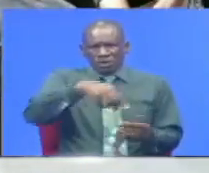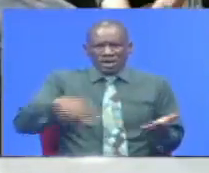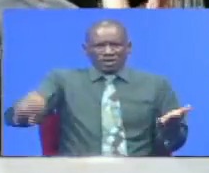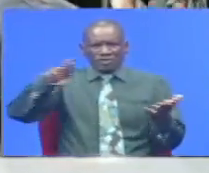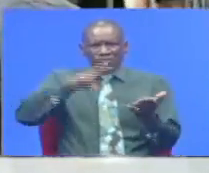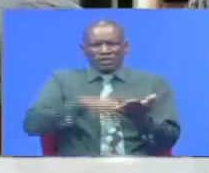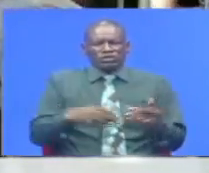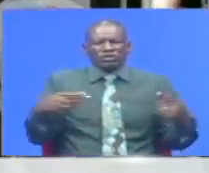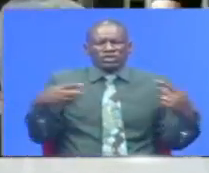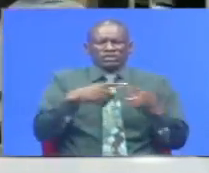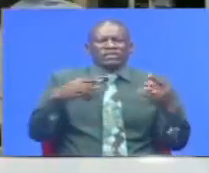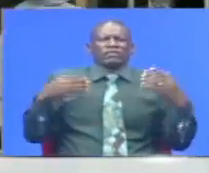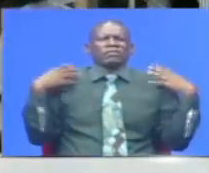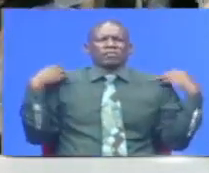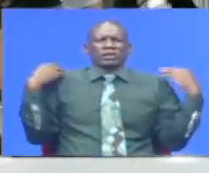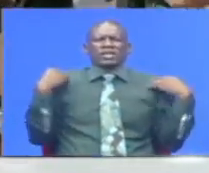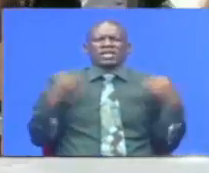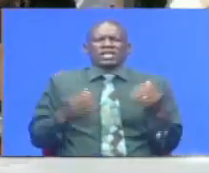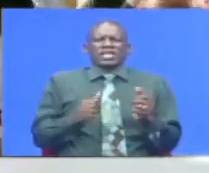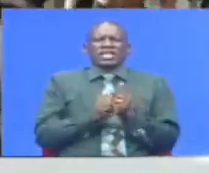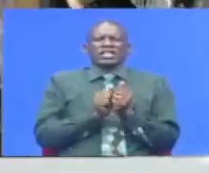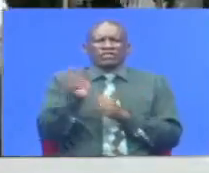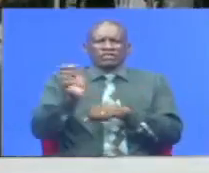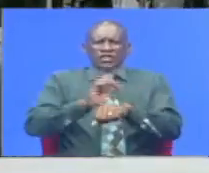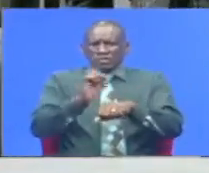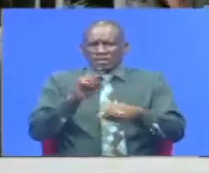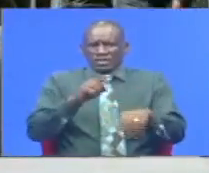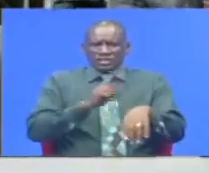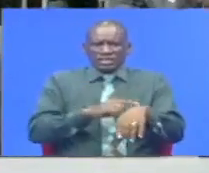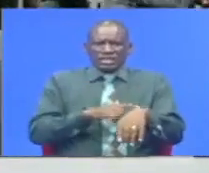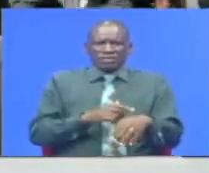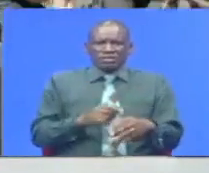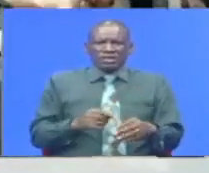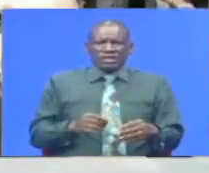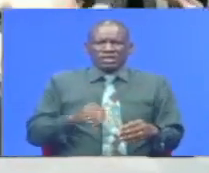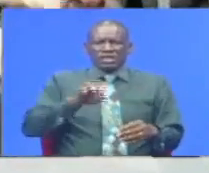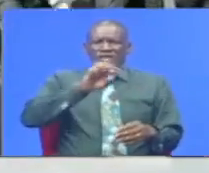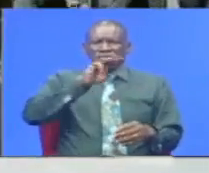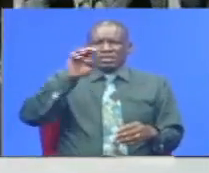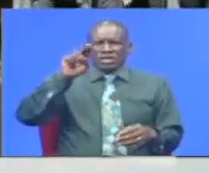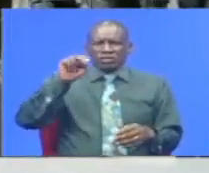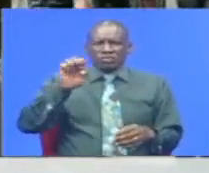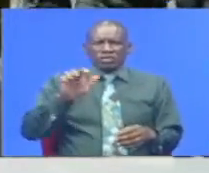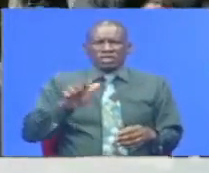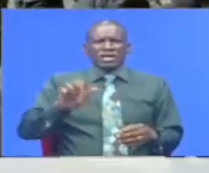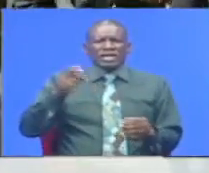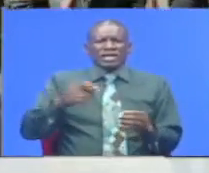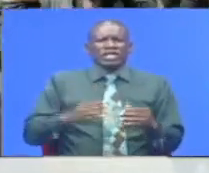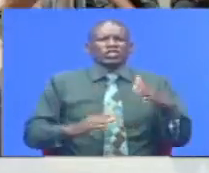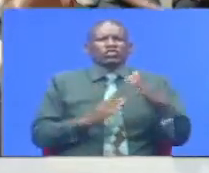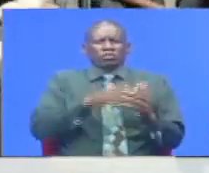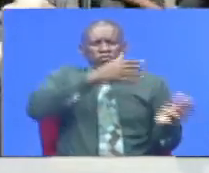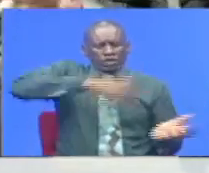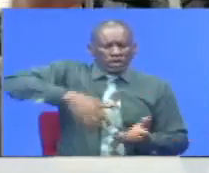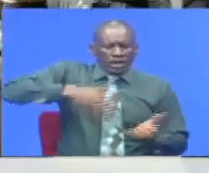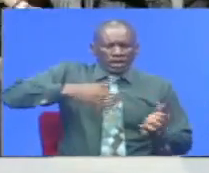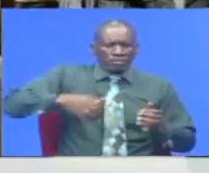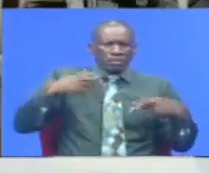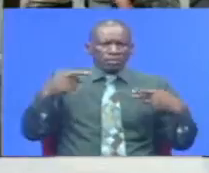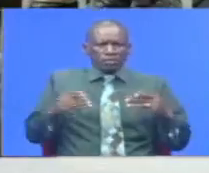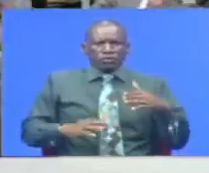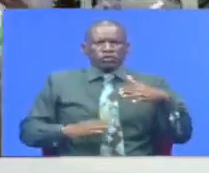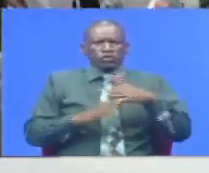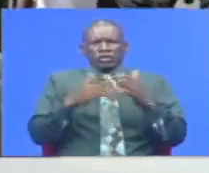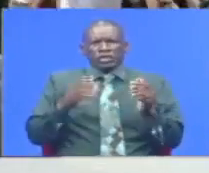different exercises within a 15-minute time limit. Emmanuel Mavala, one of Kenya's top rugby players, topped the chart